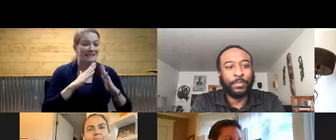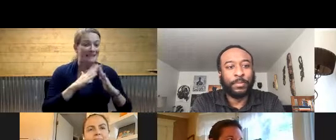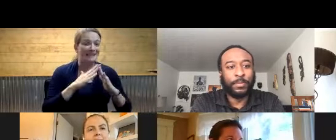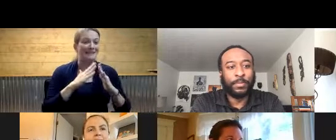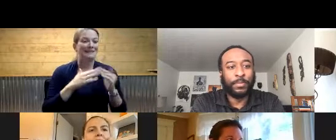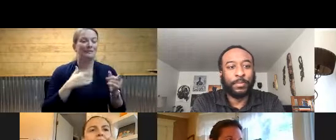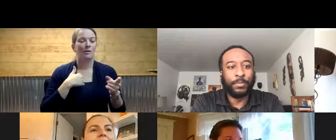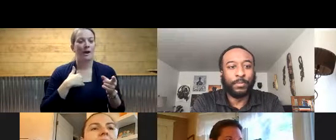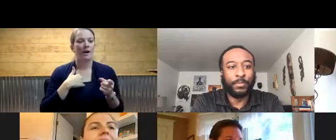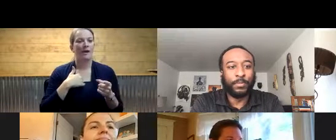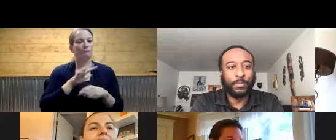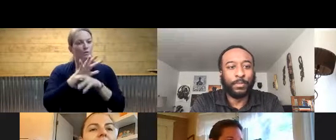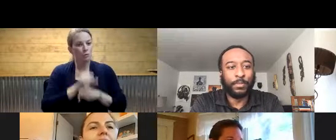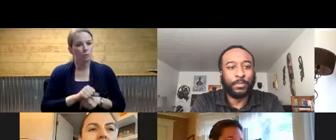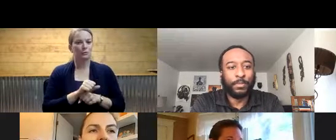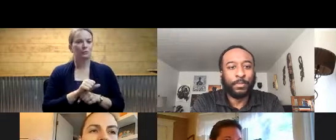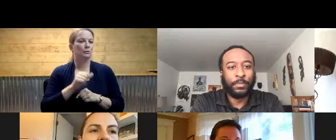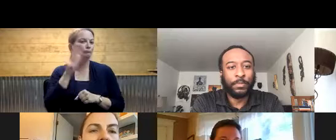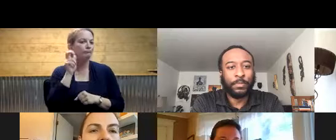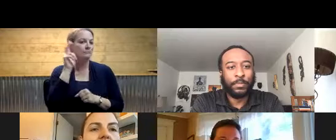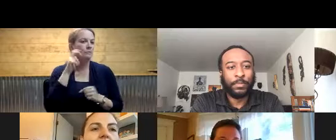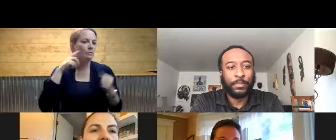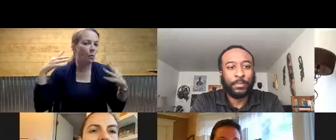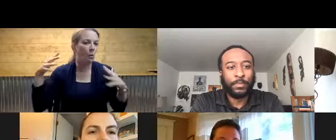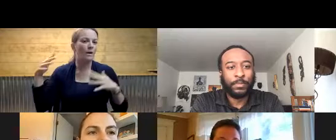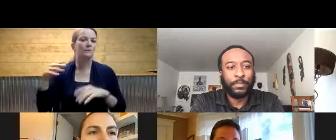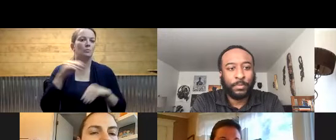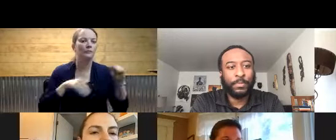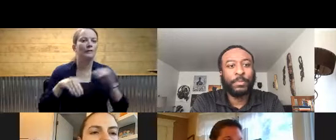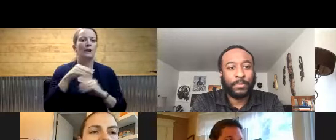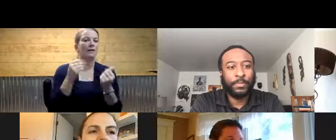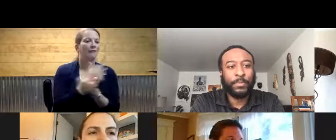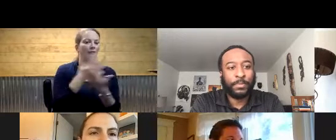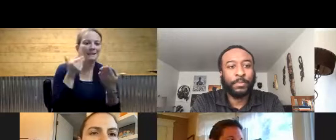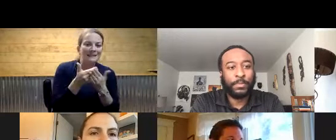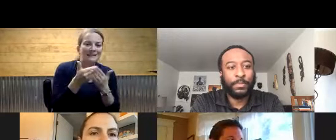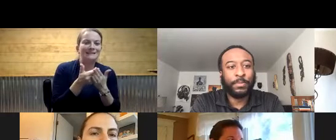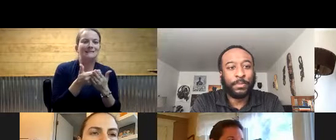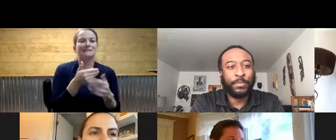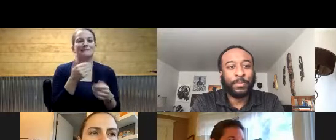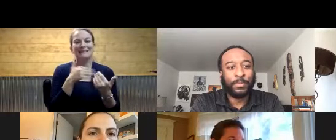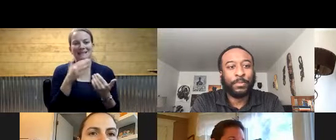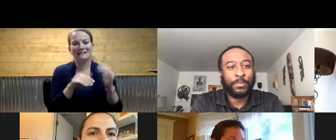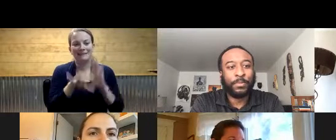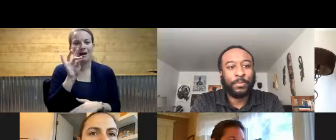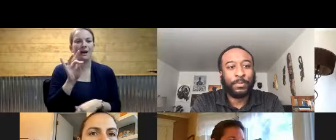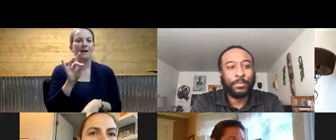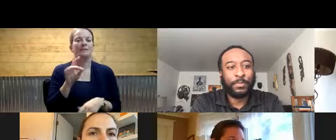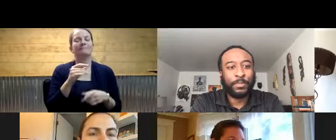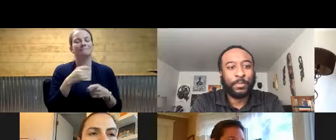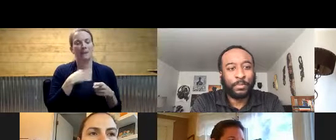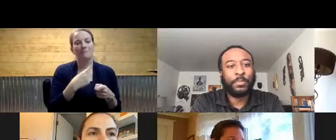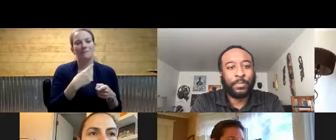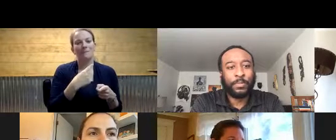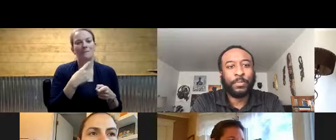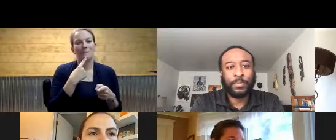noise, really used to moving around, having everything accessible close by. I do tend to miss the people a lot in